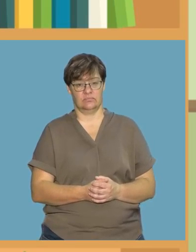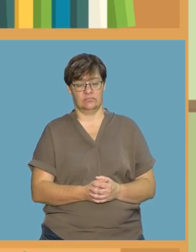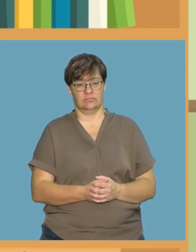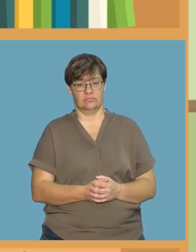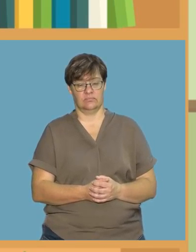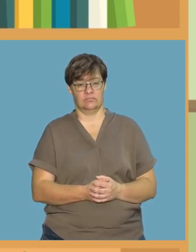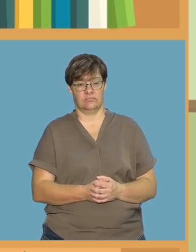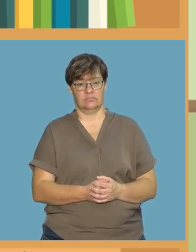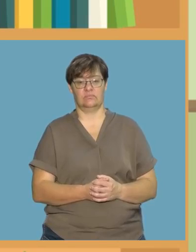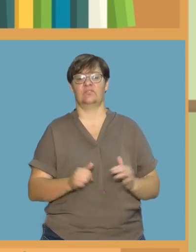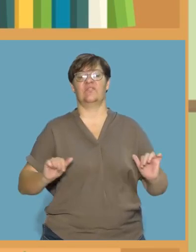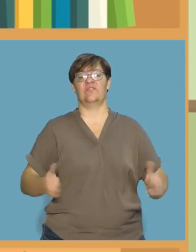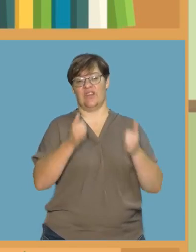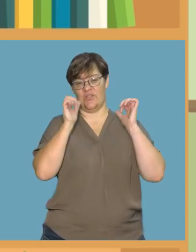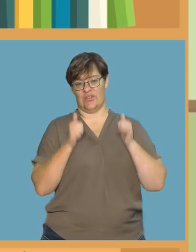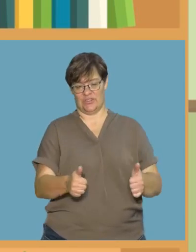Very good.